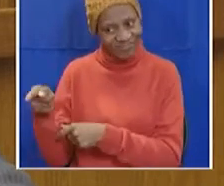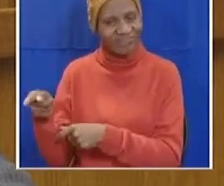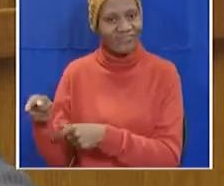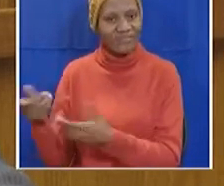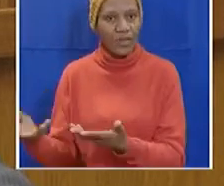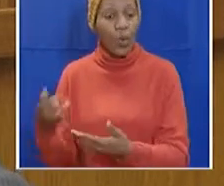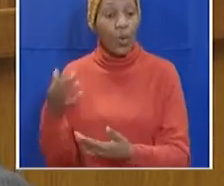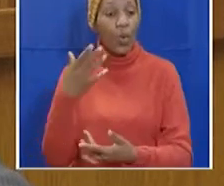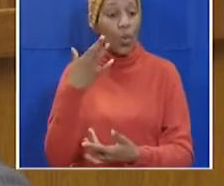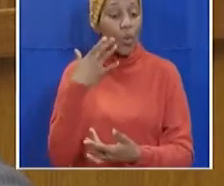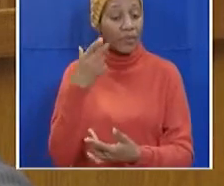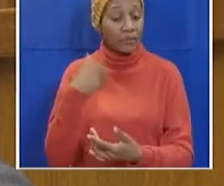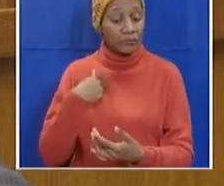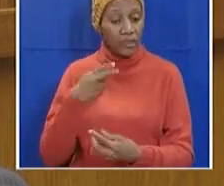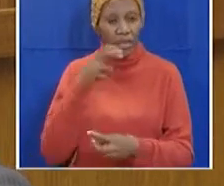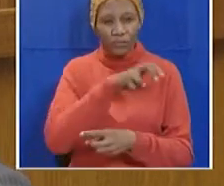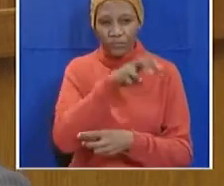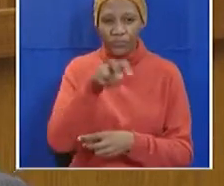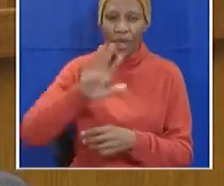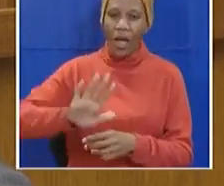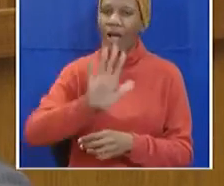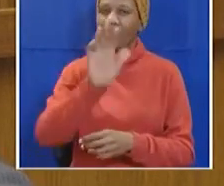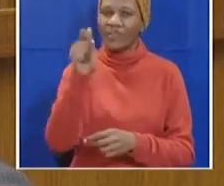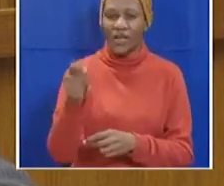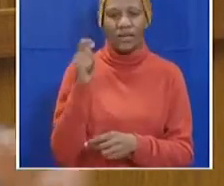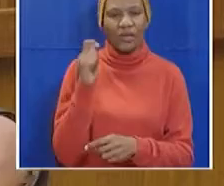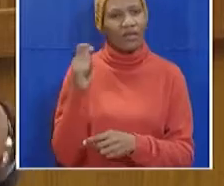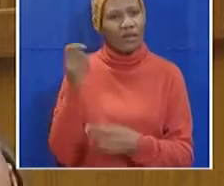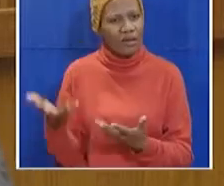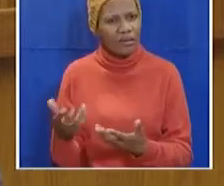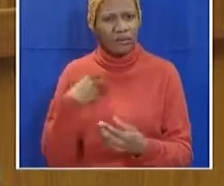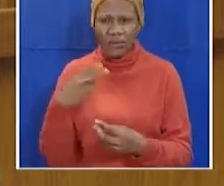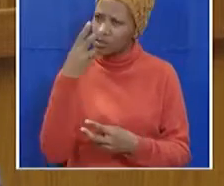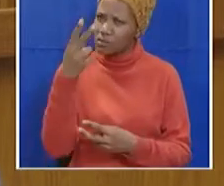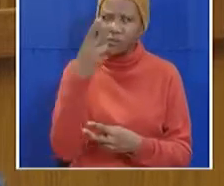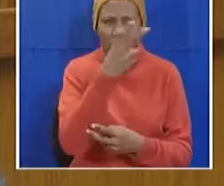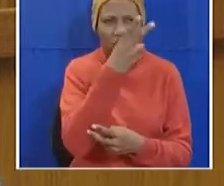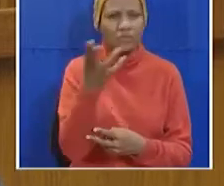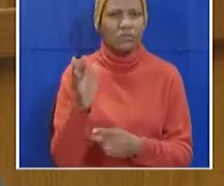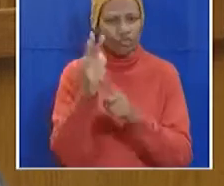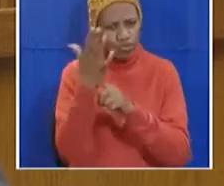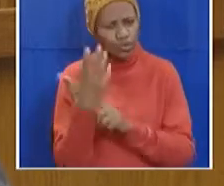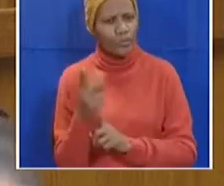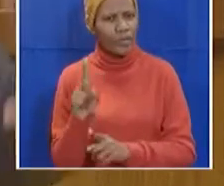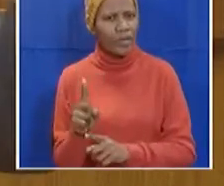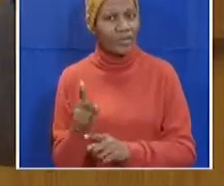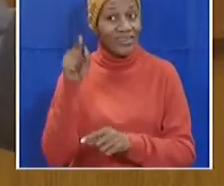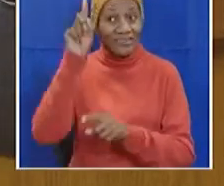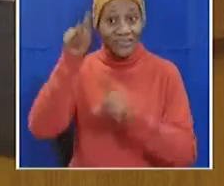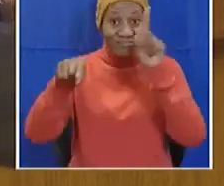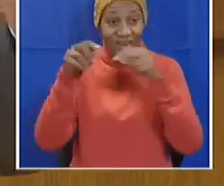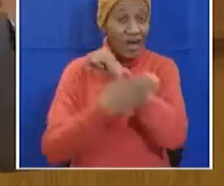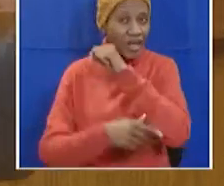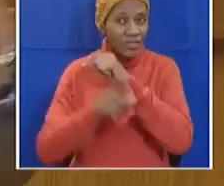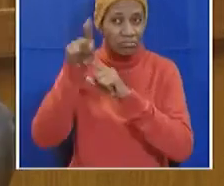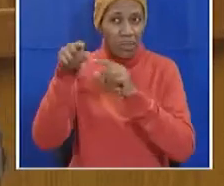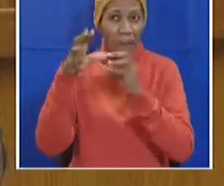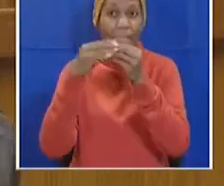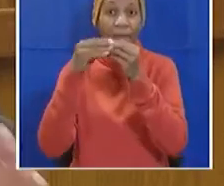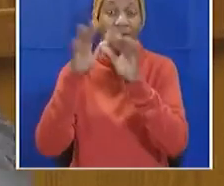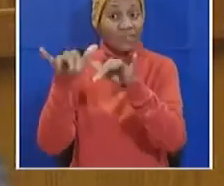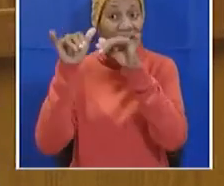travelled through Africa to Kenya, we were there shown that in their case, members of Parliament